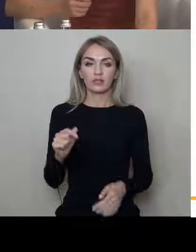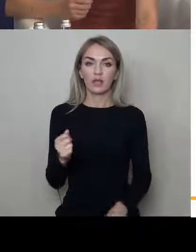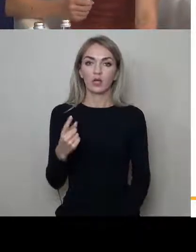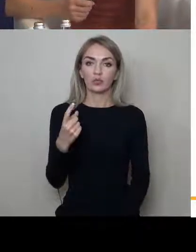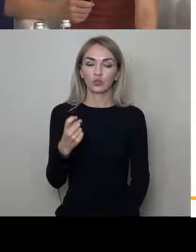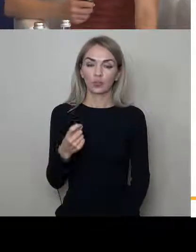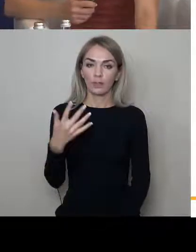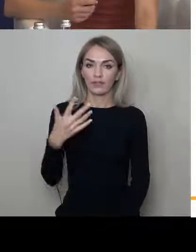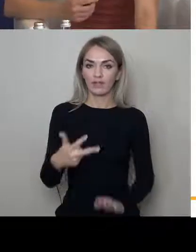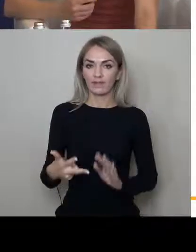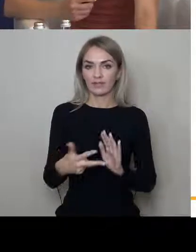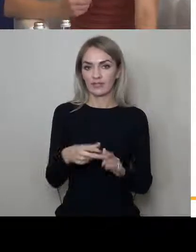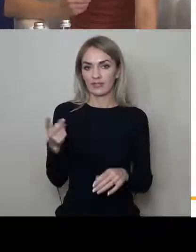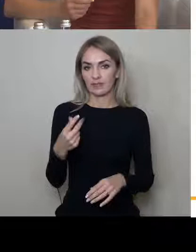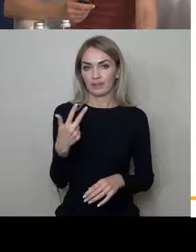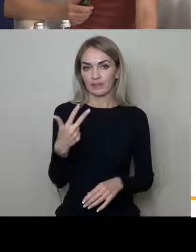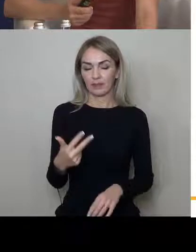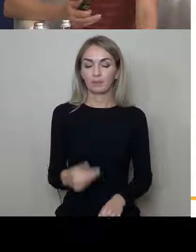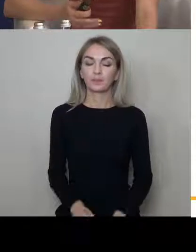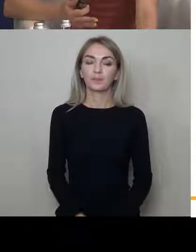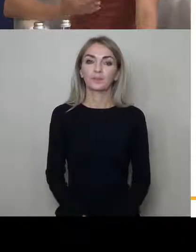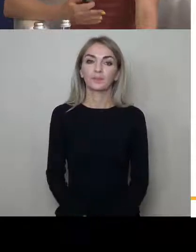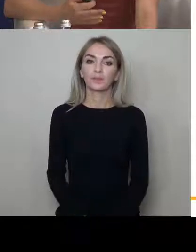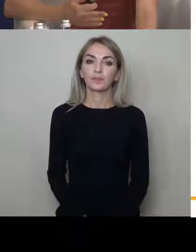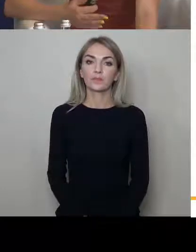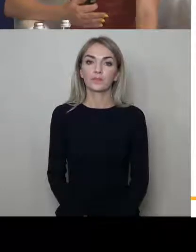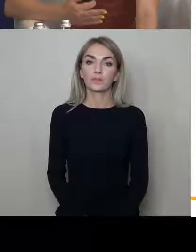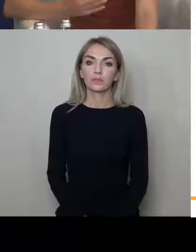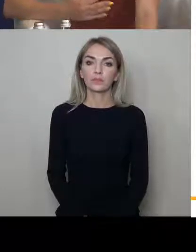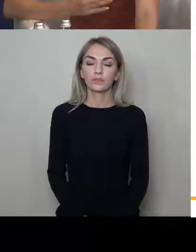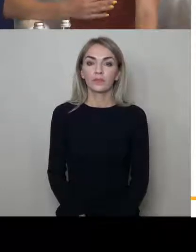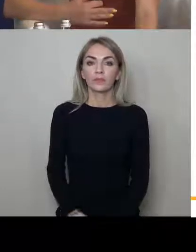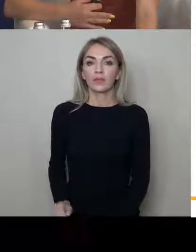protocol prior to the